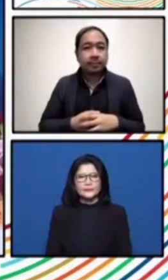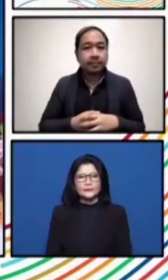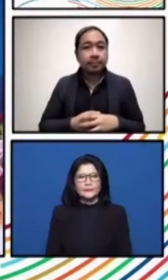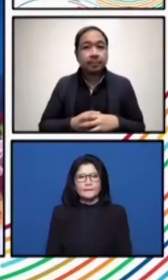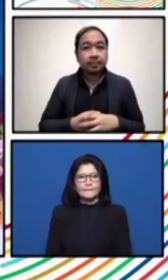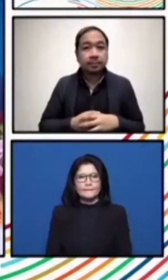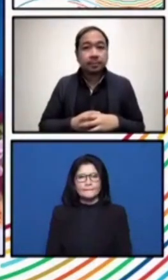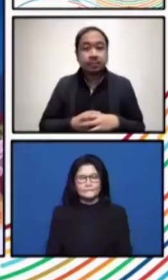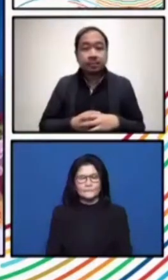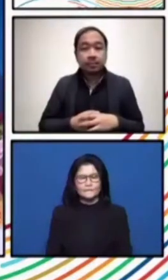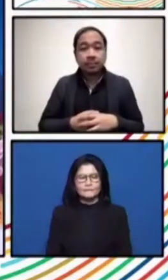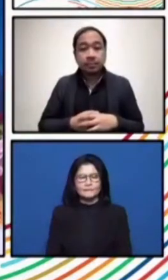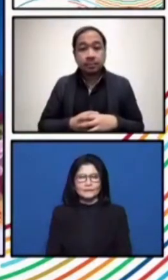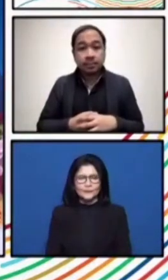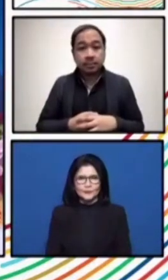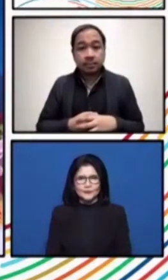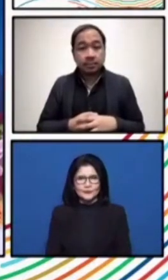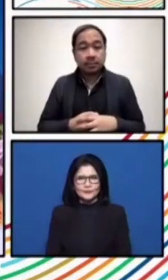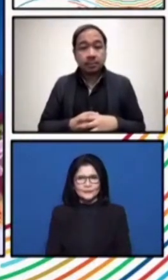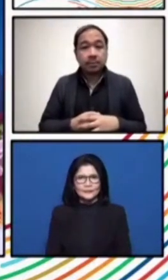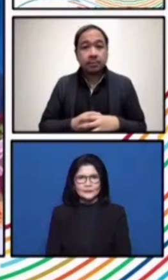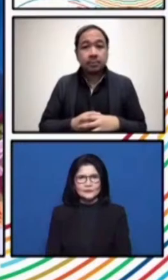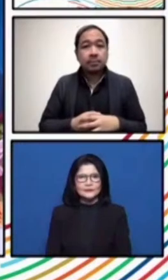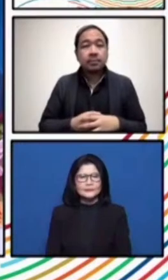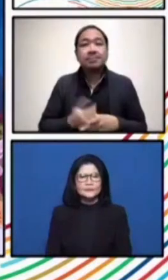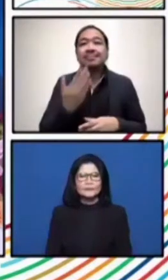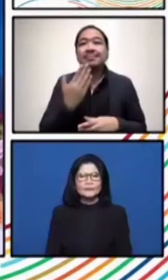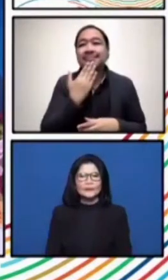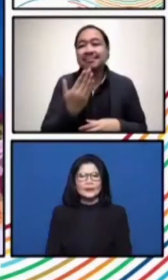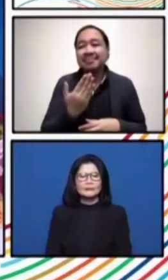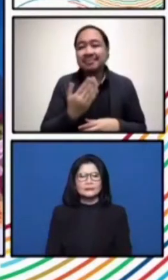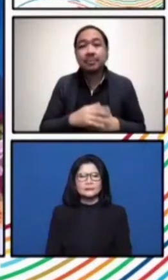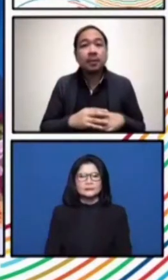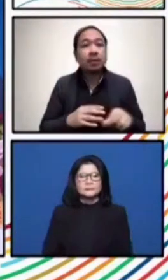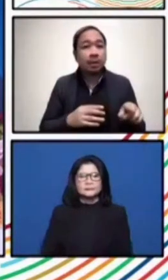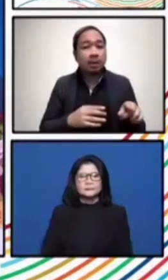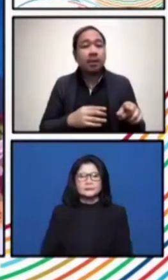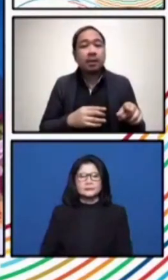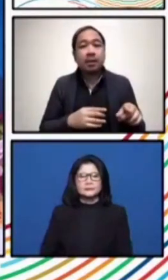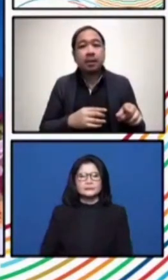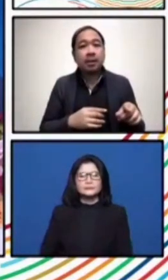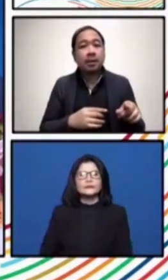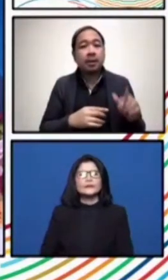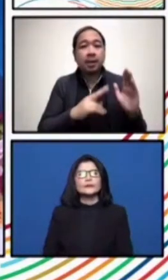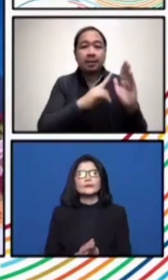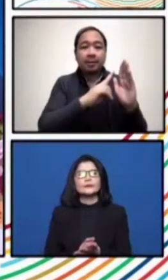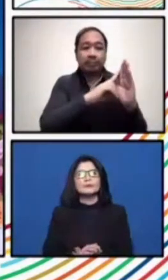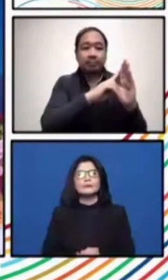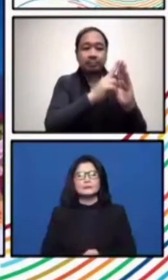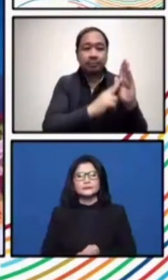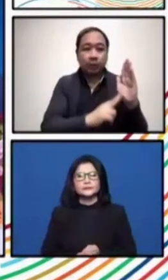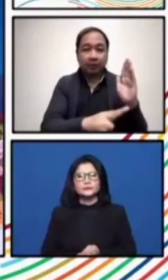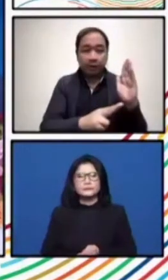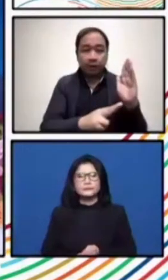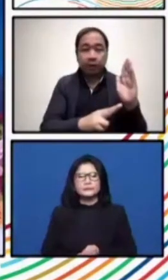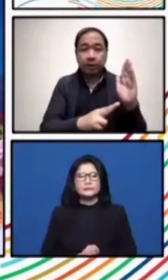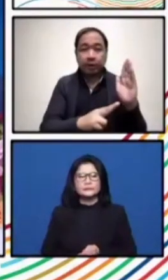thank you uh relation of the convention and Asia are first big lesson